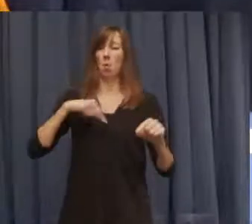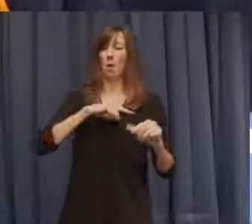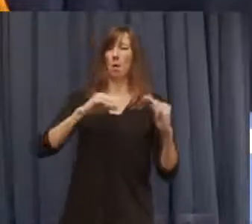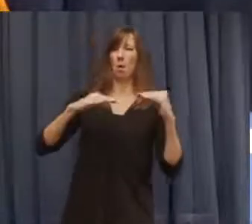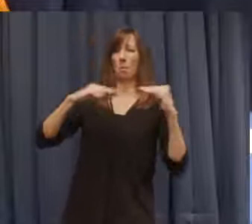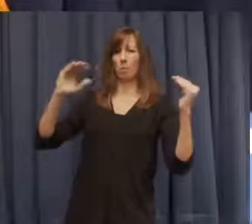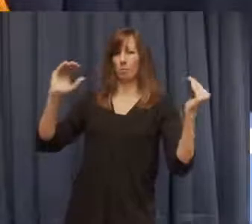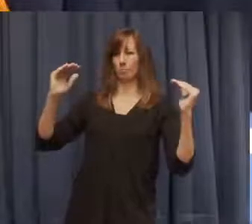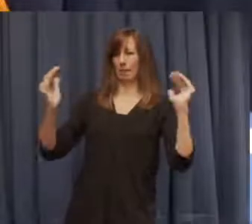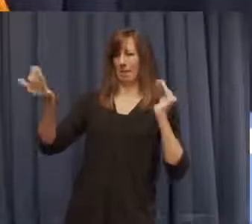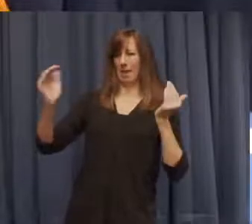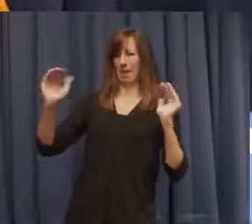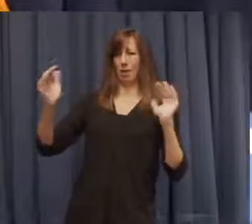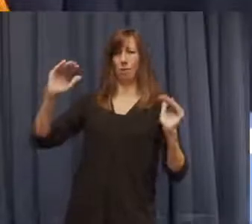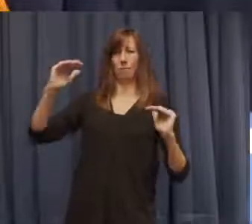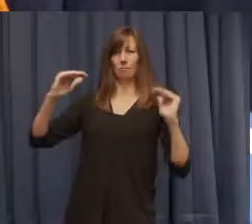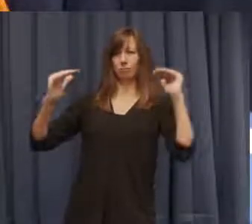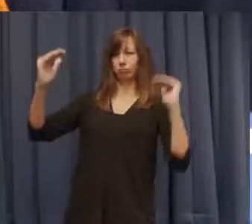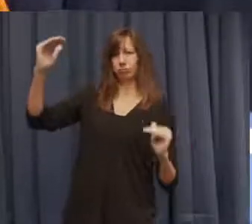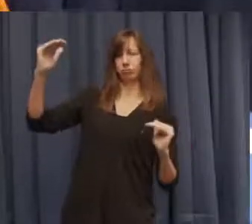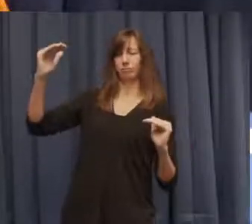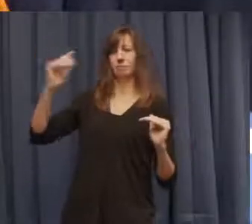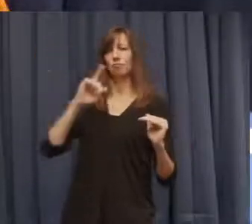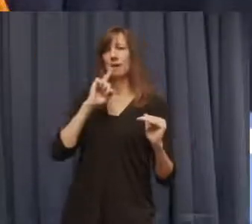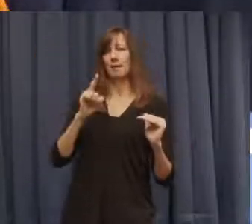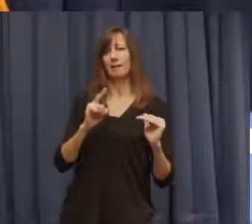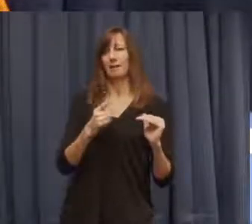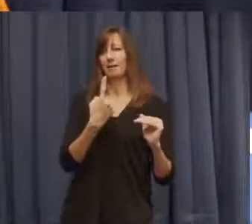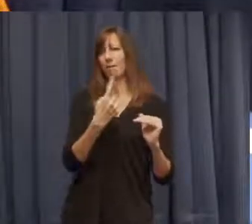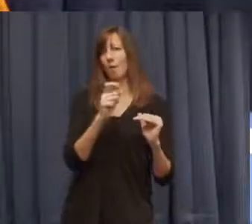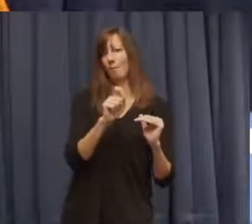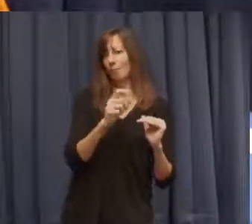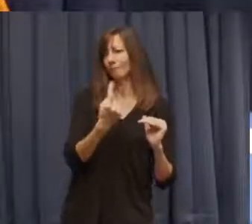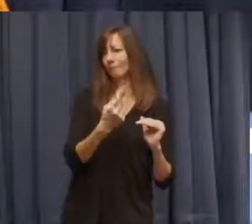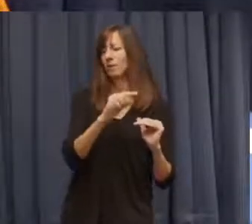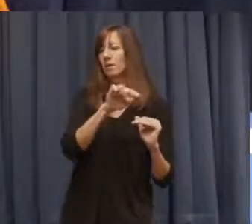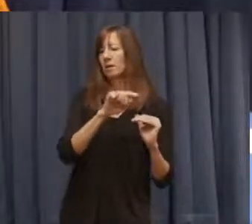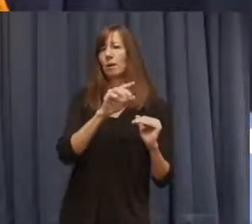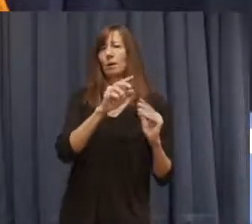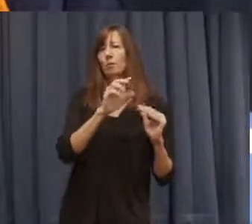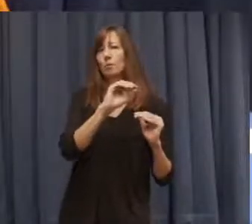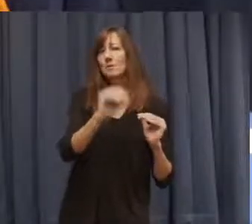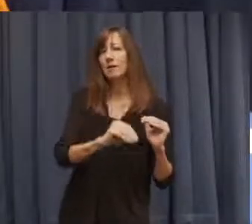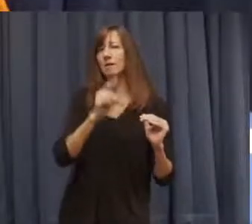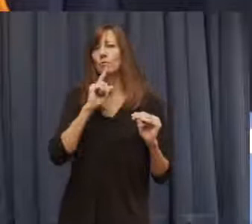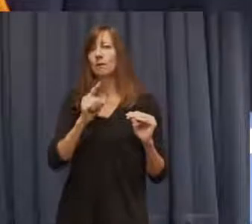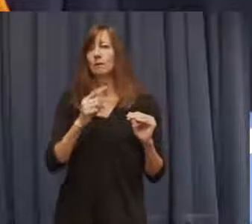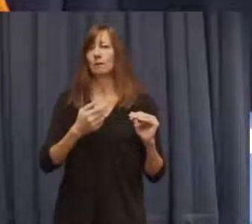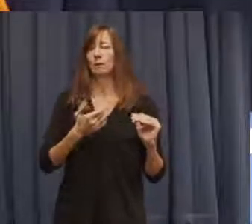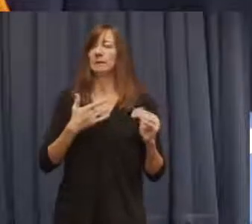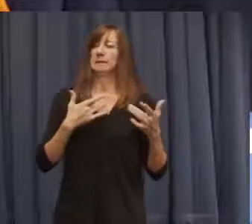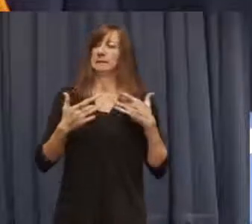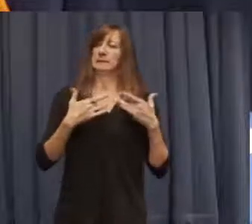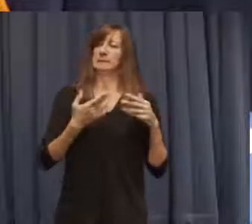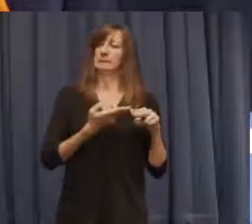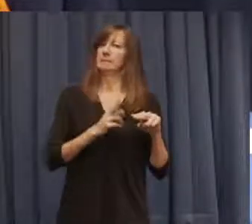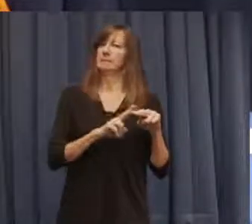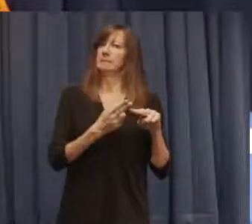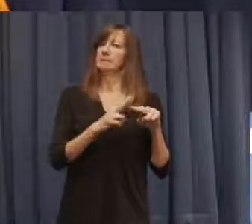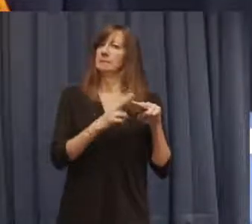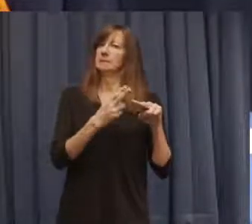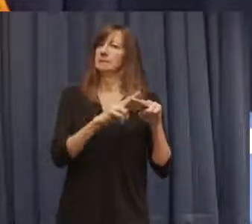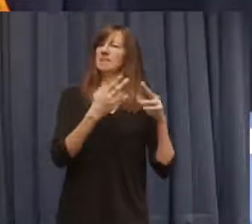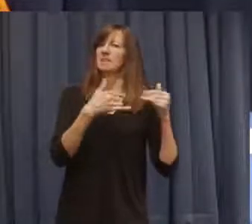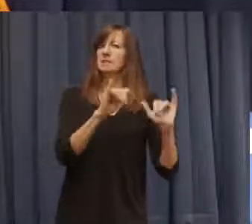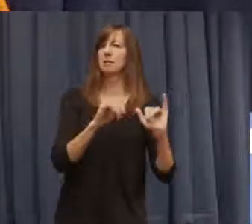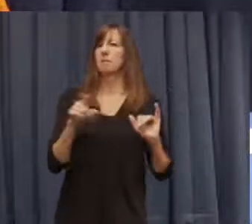I always want to raise the flag when we start to see ourselves creeping up. And really, what this is to me, and